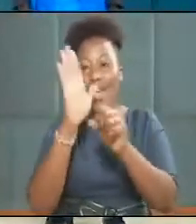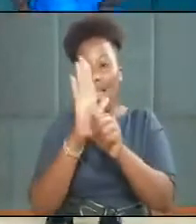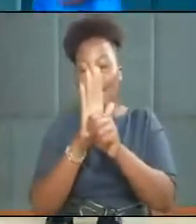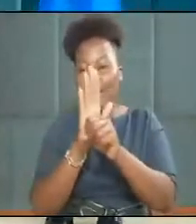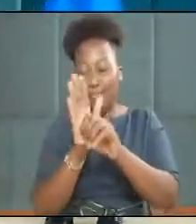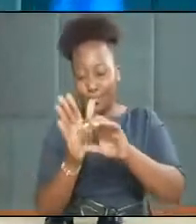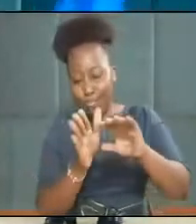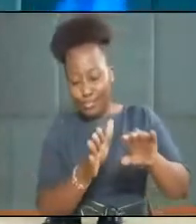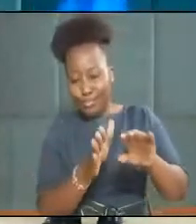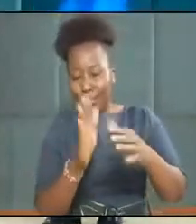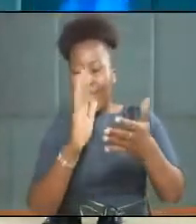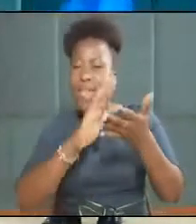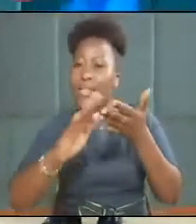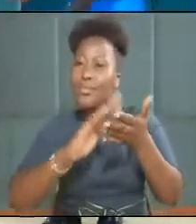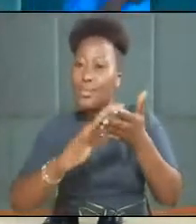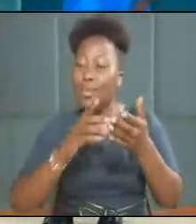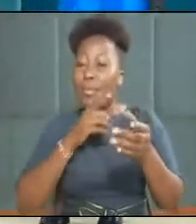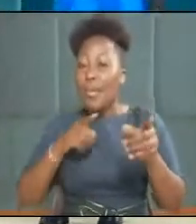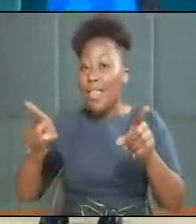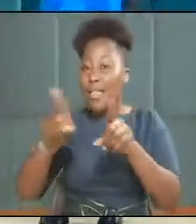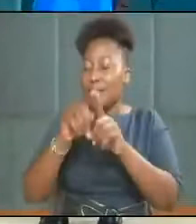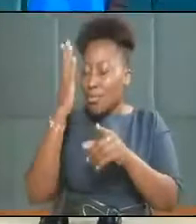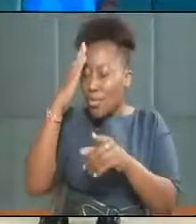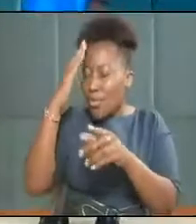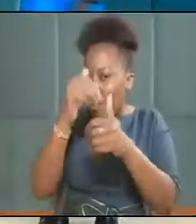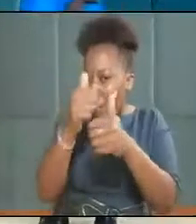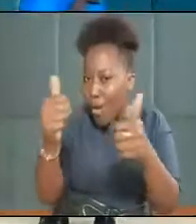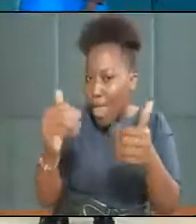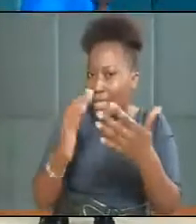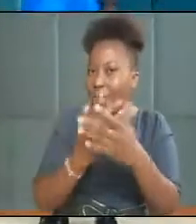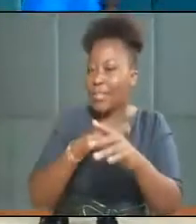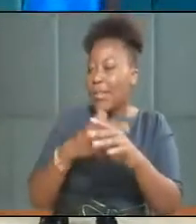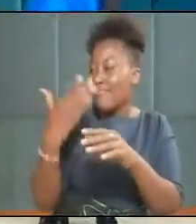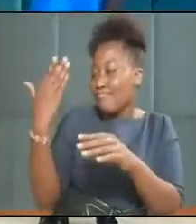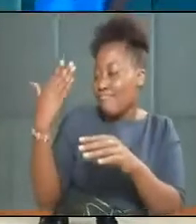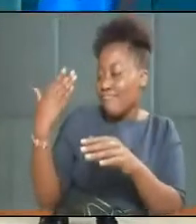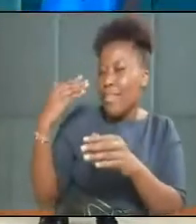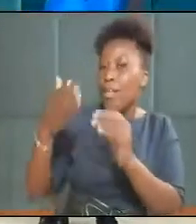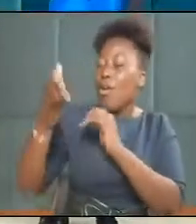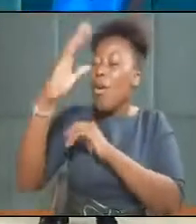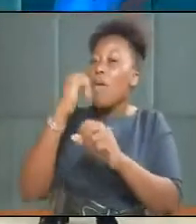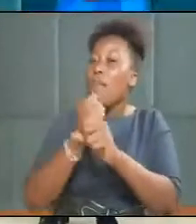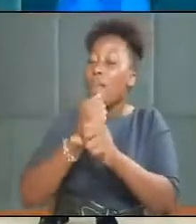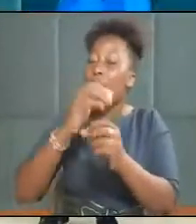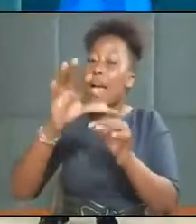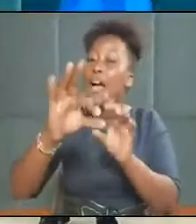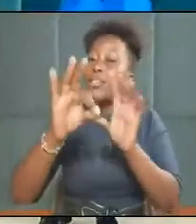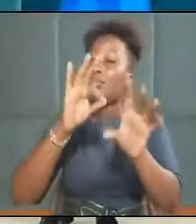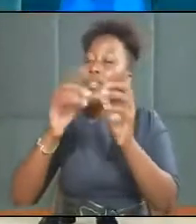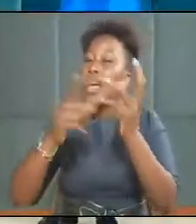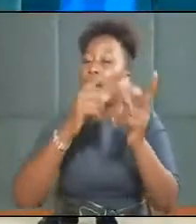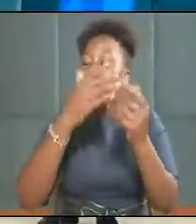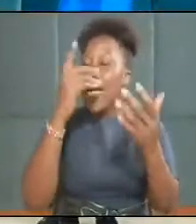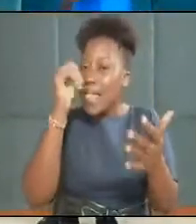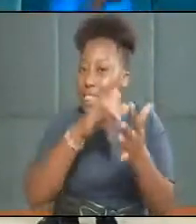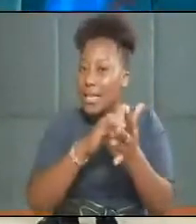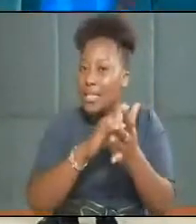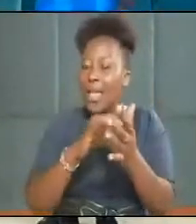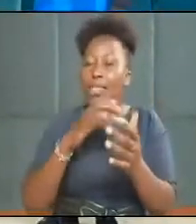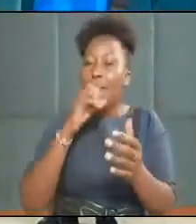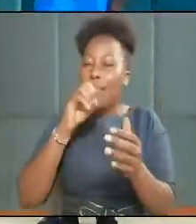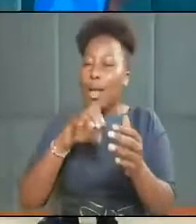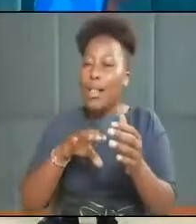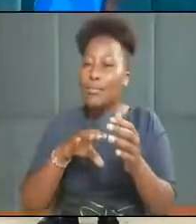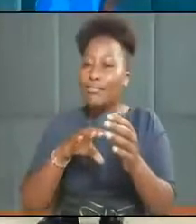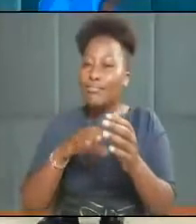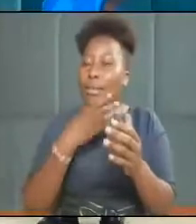James. Excuse me, brothers. You know that some time ago, God made a choice among you that the Gentiles